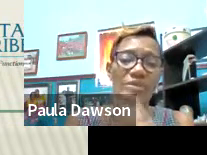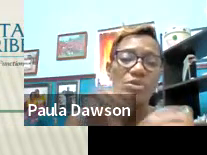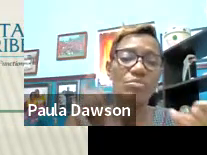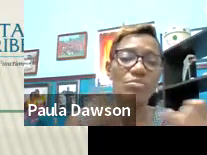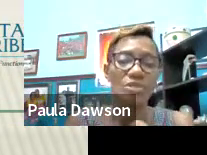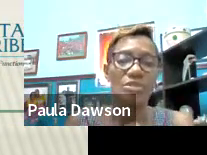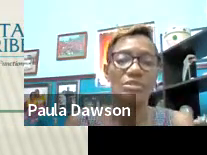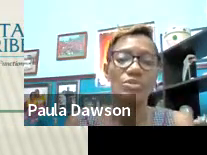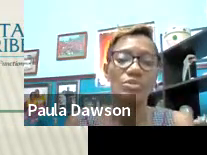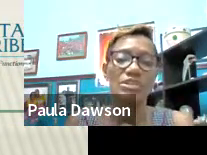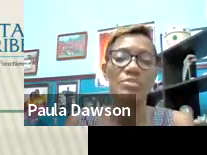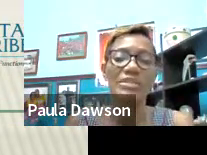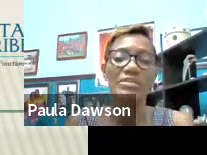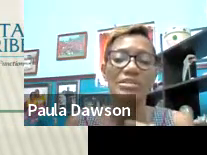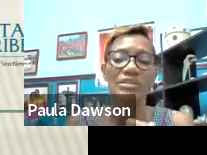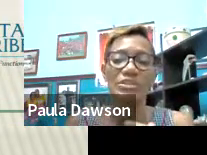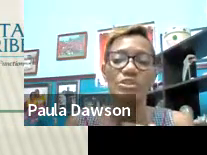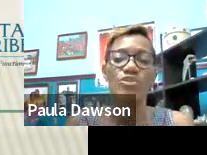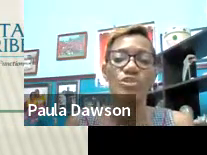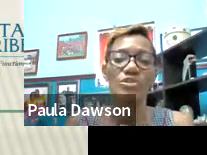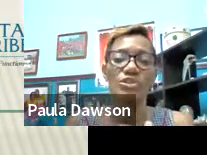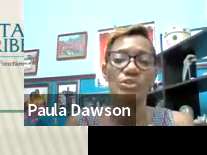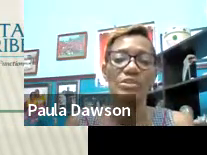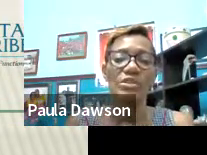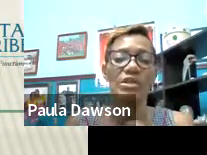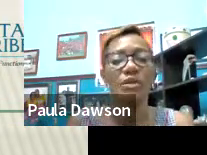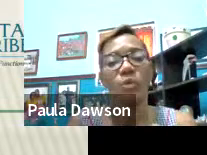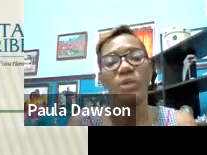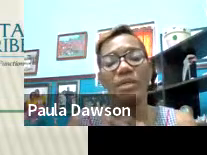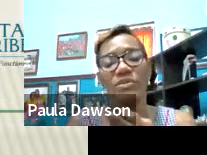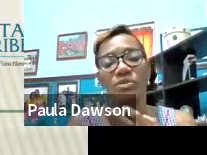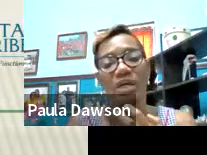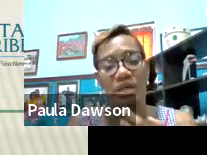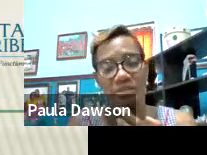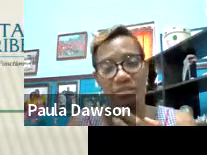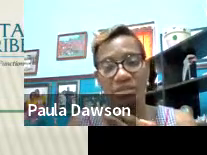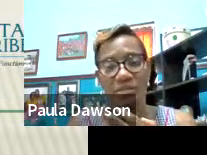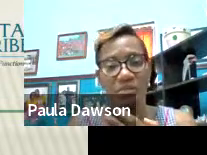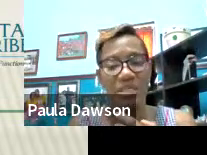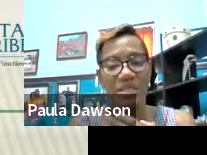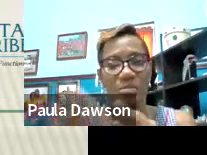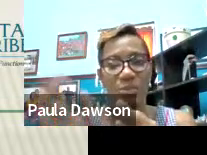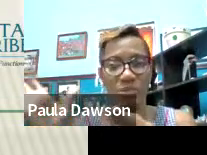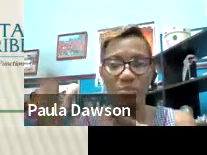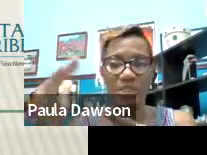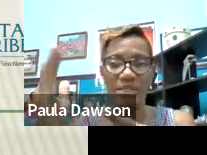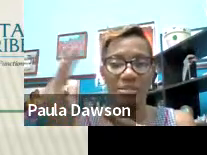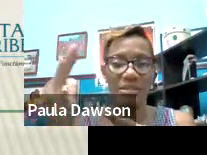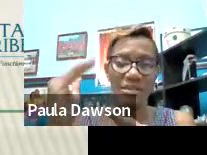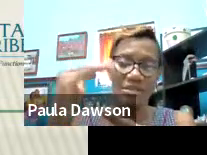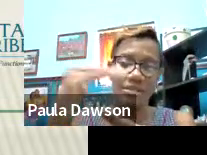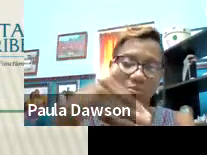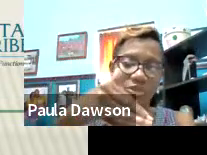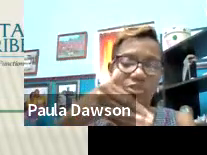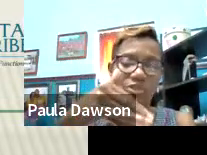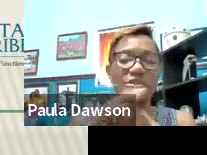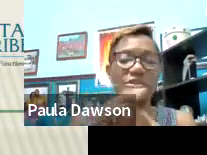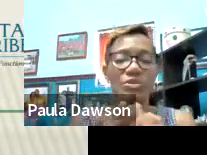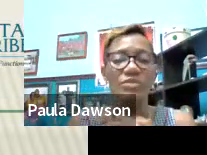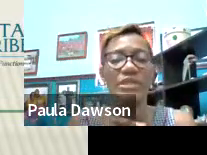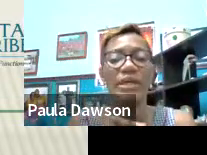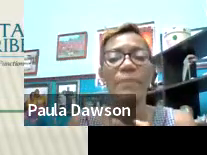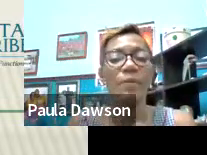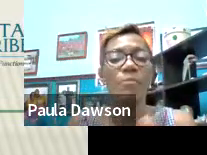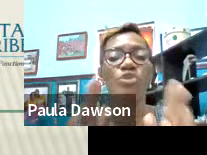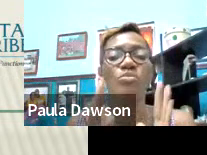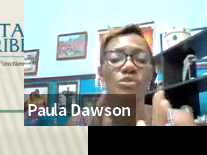along with, you must use a splint if it's your foot to stretch. We can do casting, meaning put on a plaster cast and help to stretch